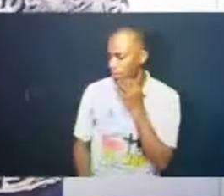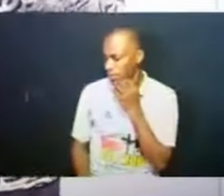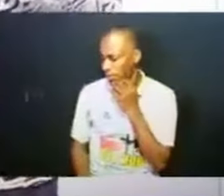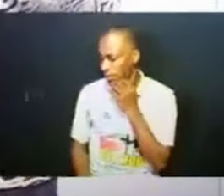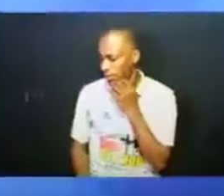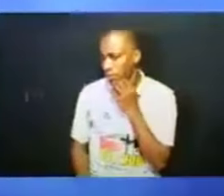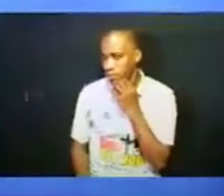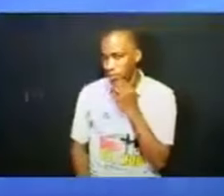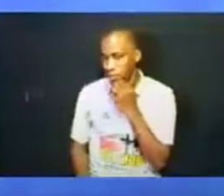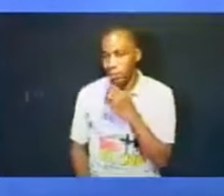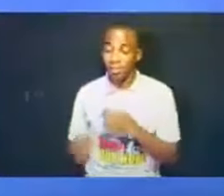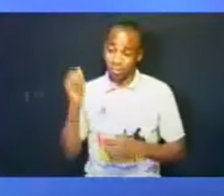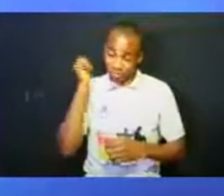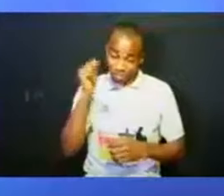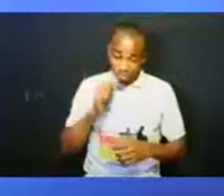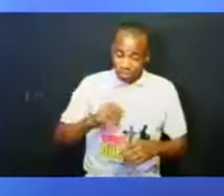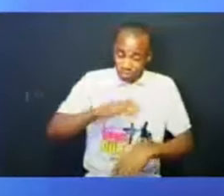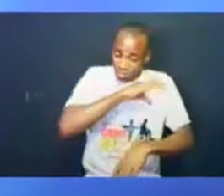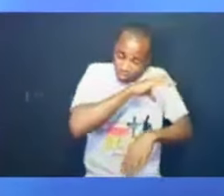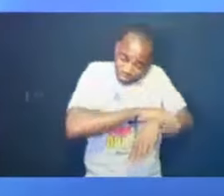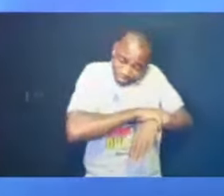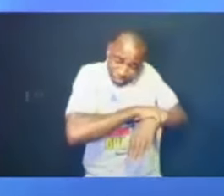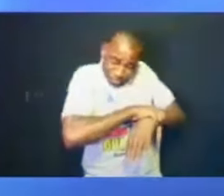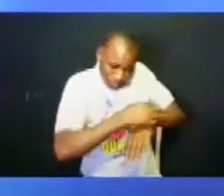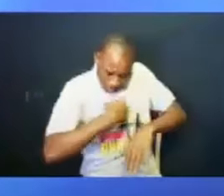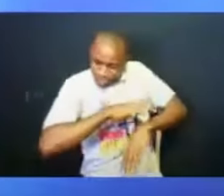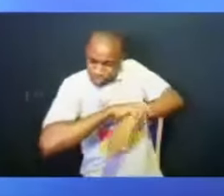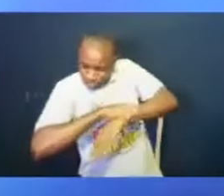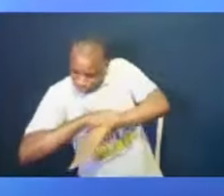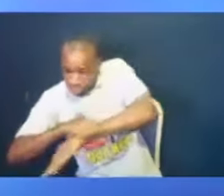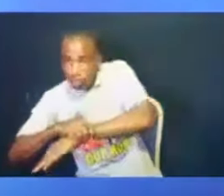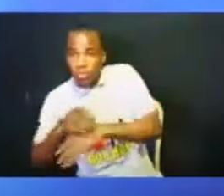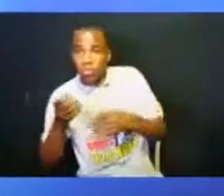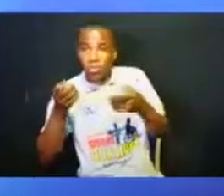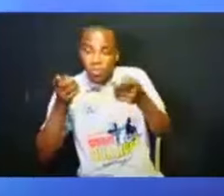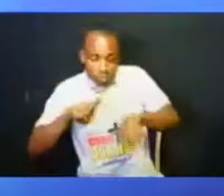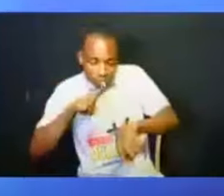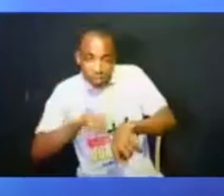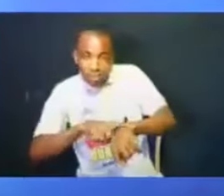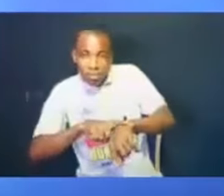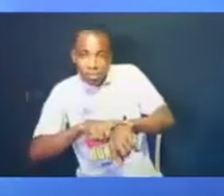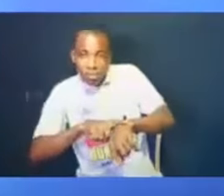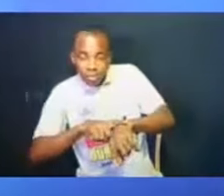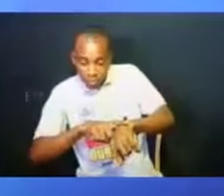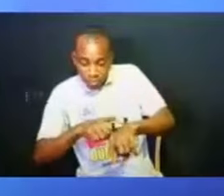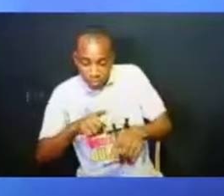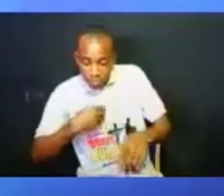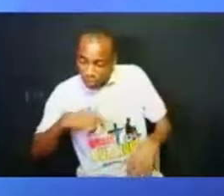He actually dragged me. Yeah, but when I was going out, me piano, then I saw these